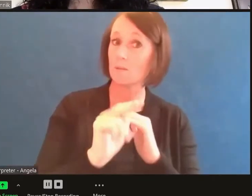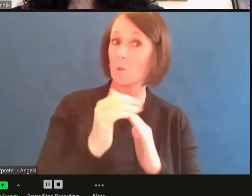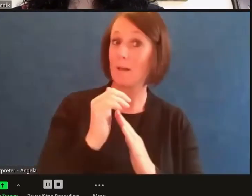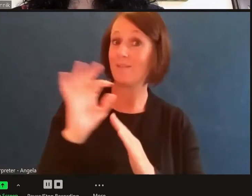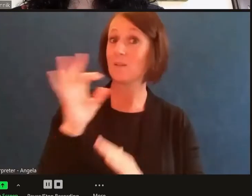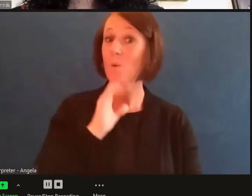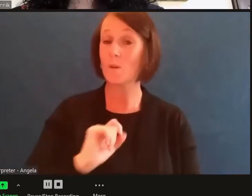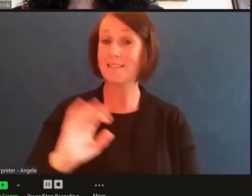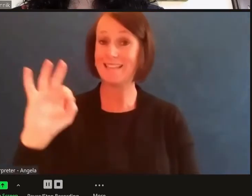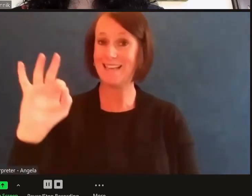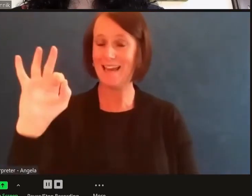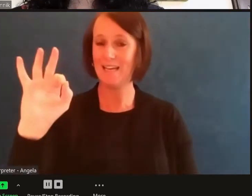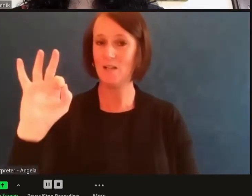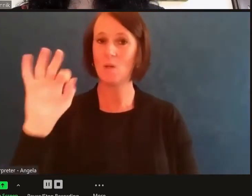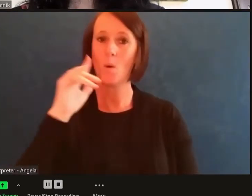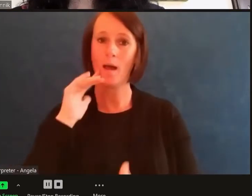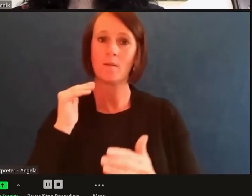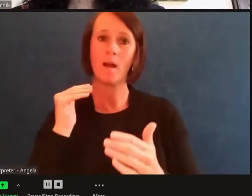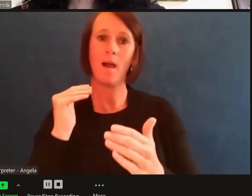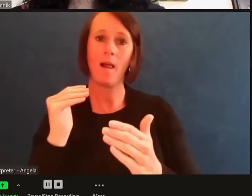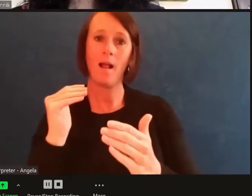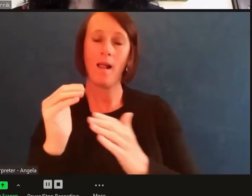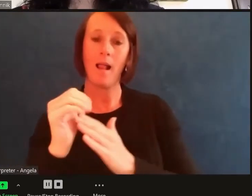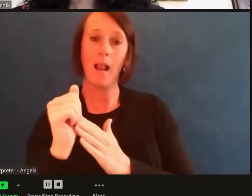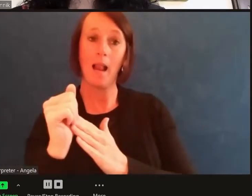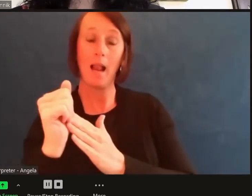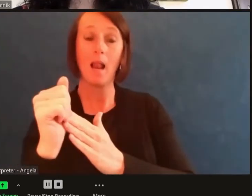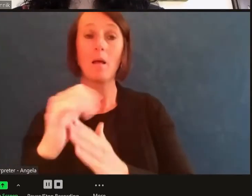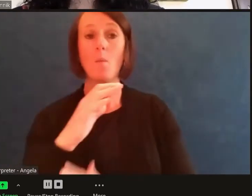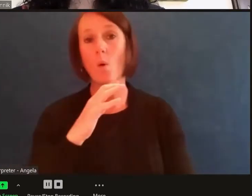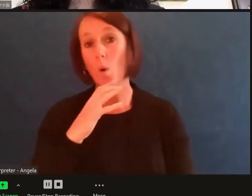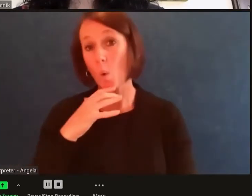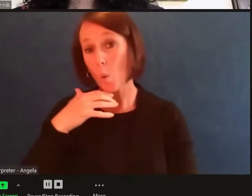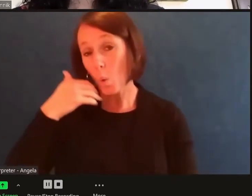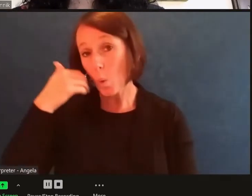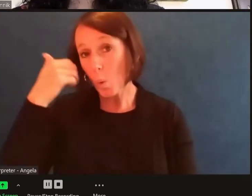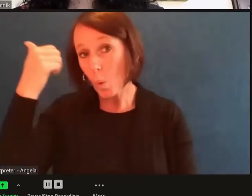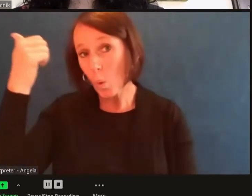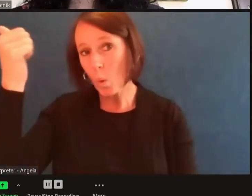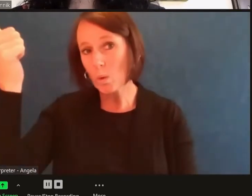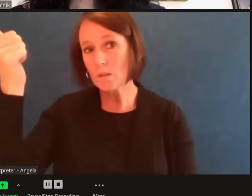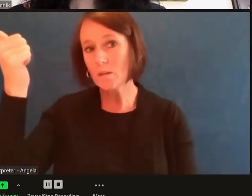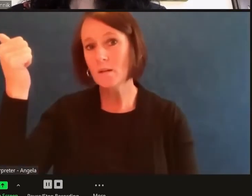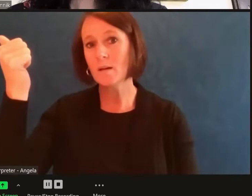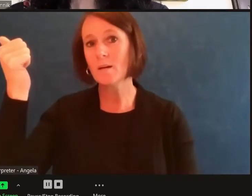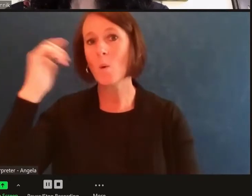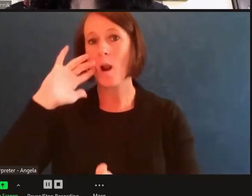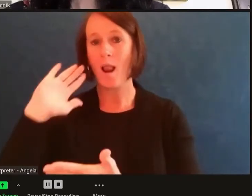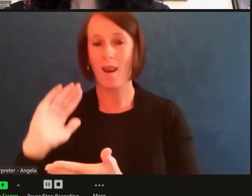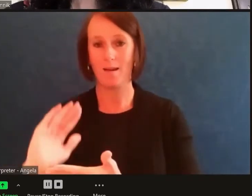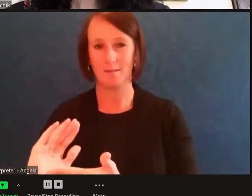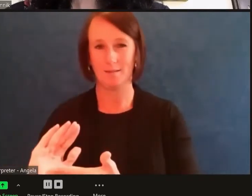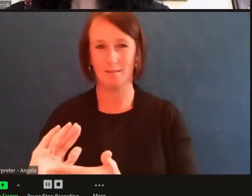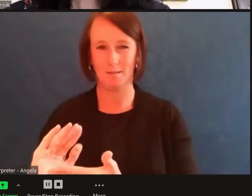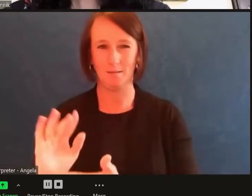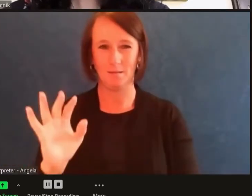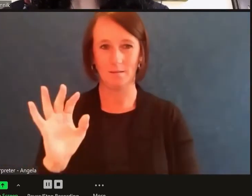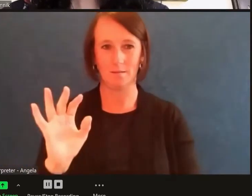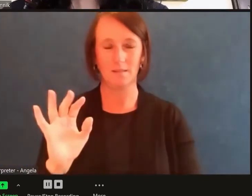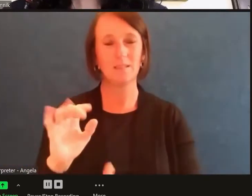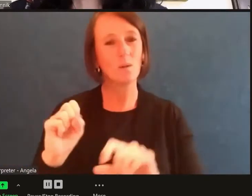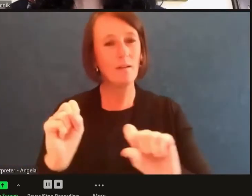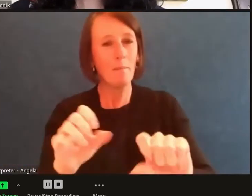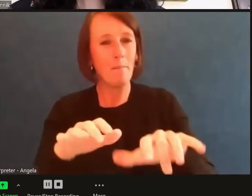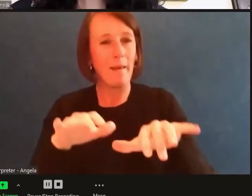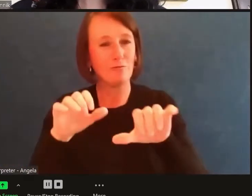to be sufficient for them. As I move to older YA, the foreshadowing has to be more subtle. It's like a magic trick. You want